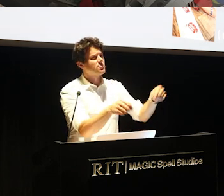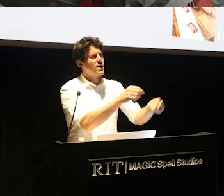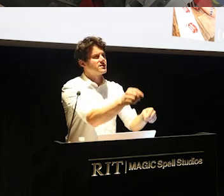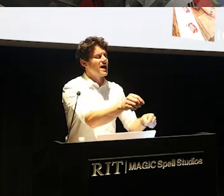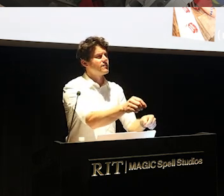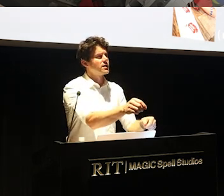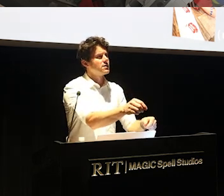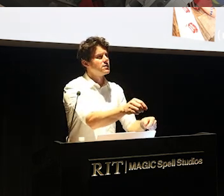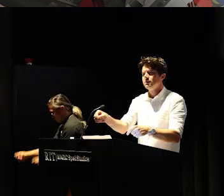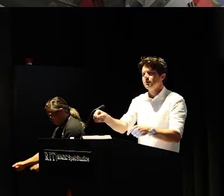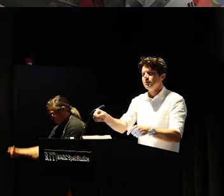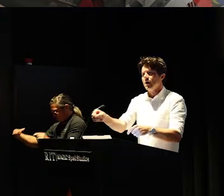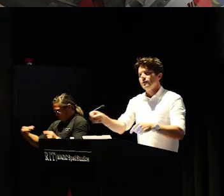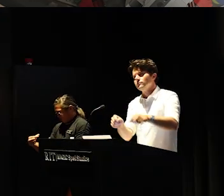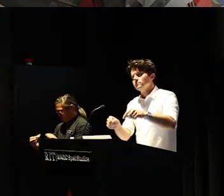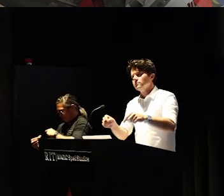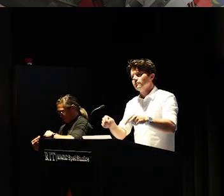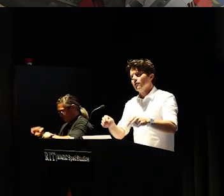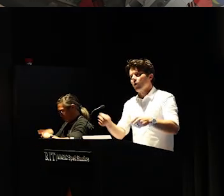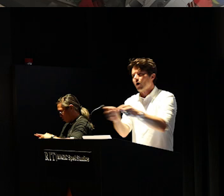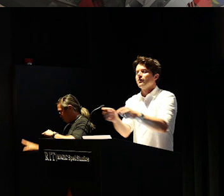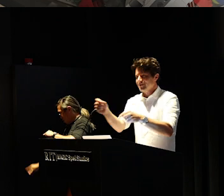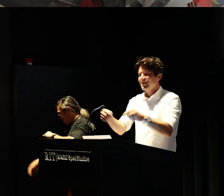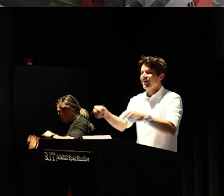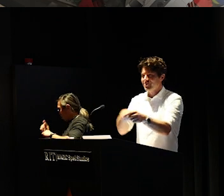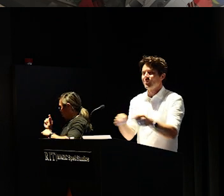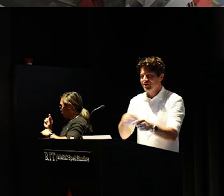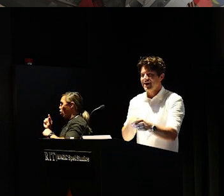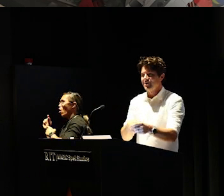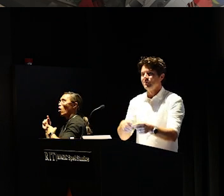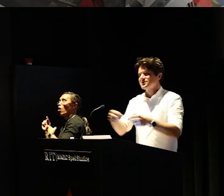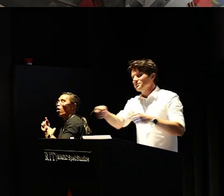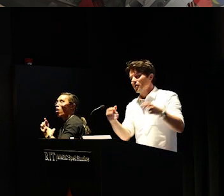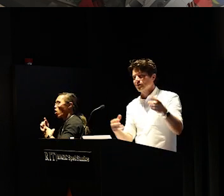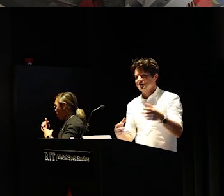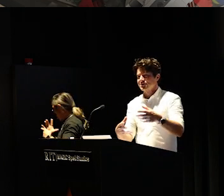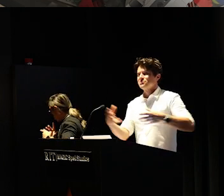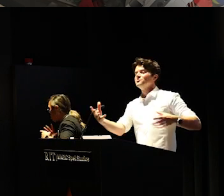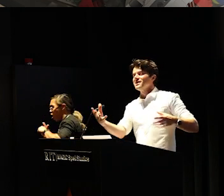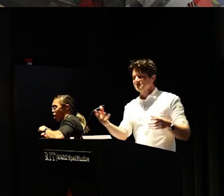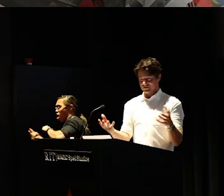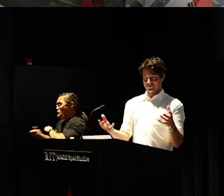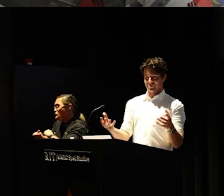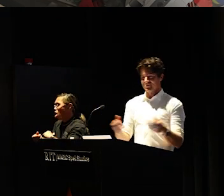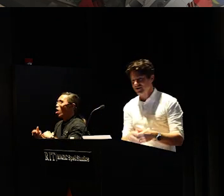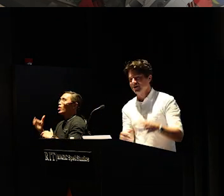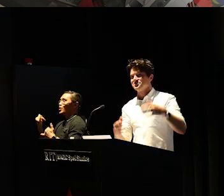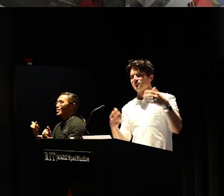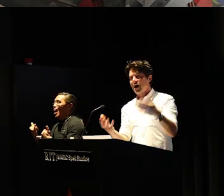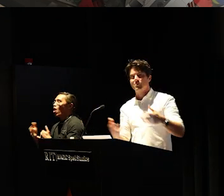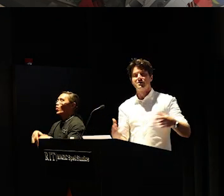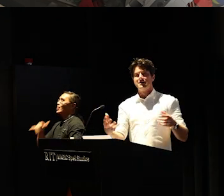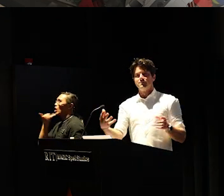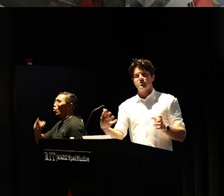that you didn't plan on having. And then you, okay, I'll incorporate that. And all of a sudden the airplane has like 2 wings and it's cool. Like